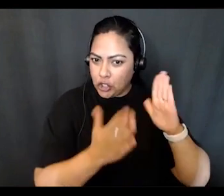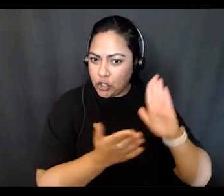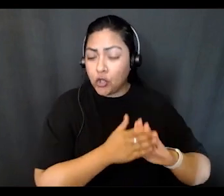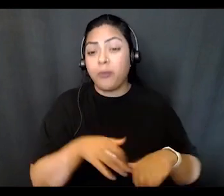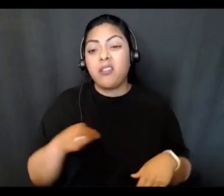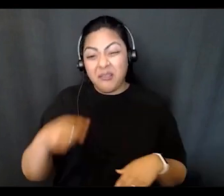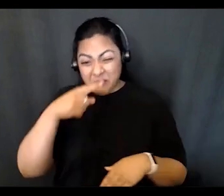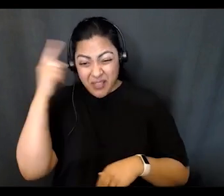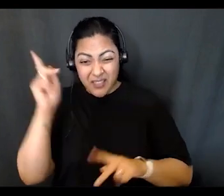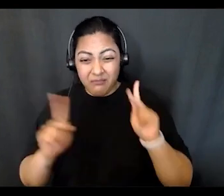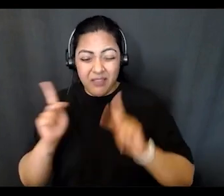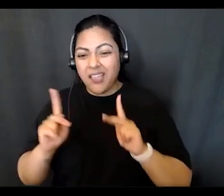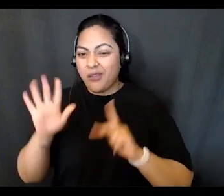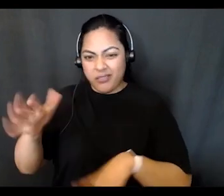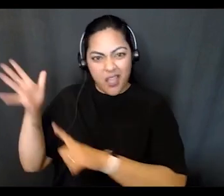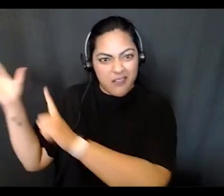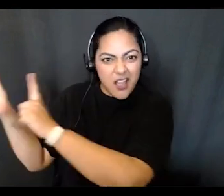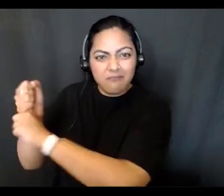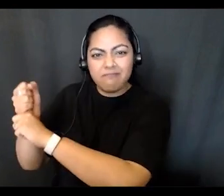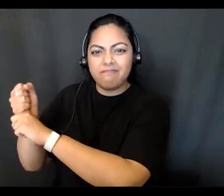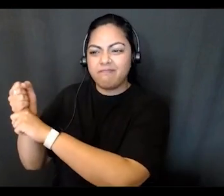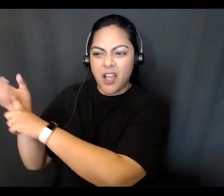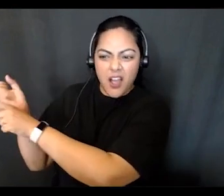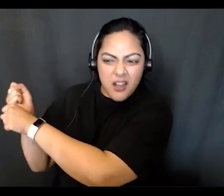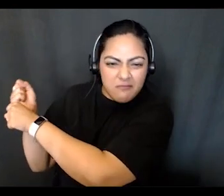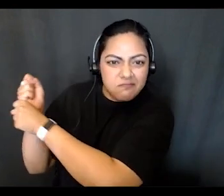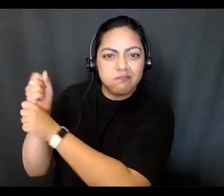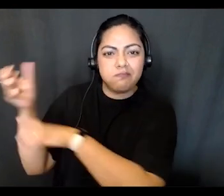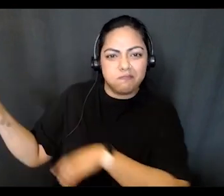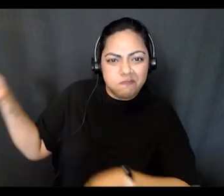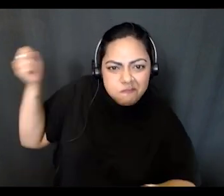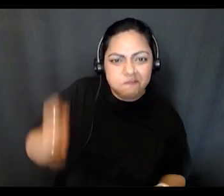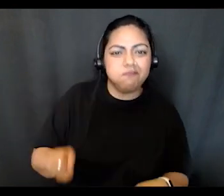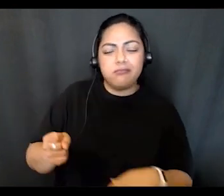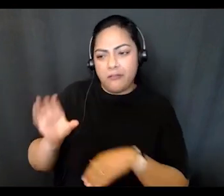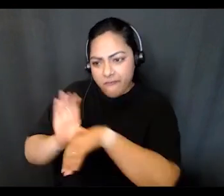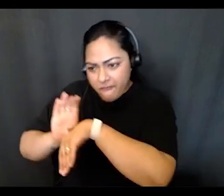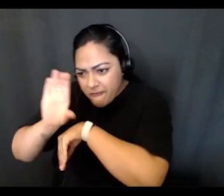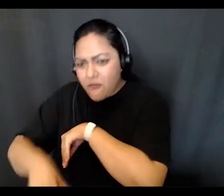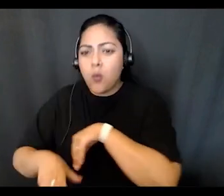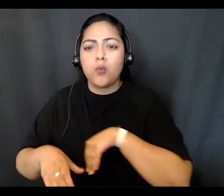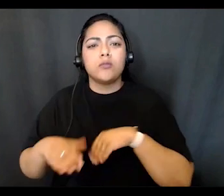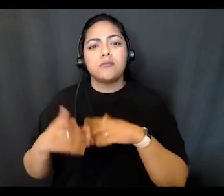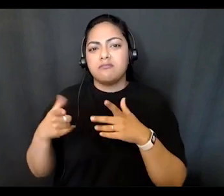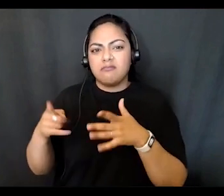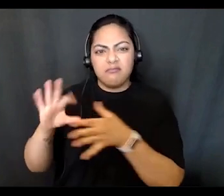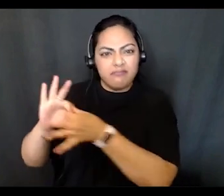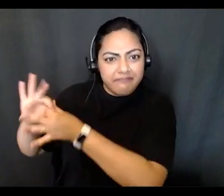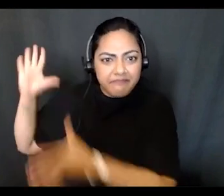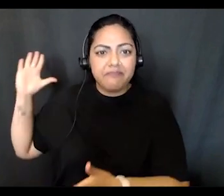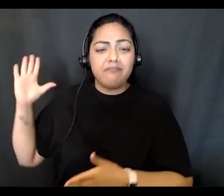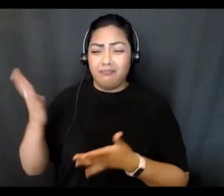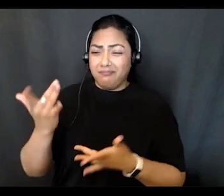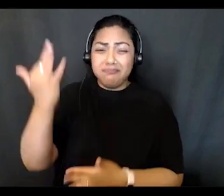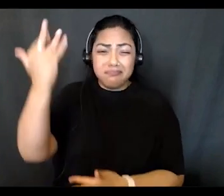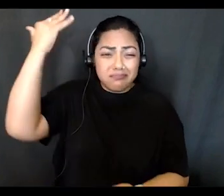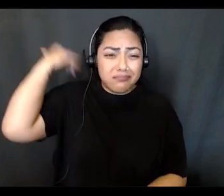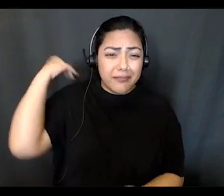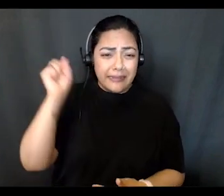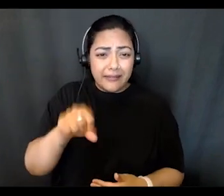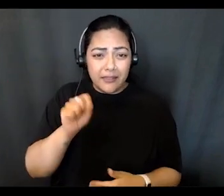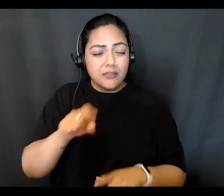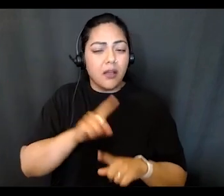were trafficked through slavery did not lose their indigeneity through that practice of slavery, regardless of how many years ago that was in